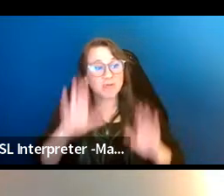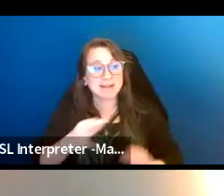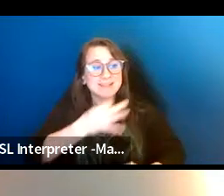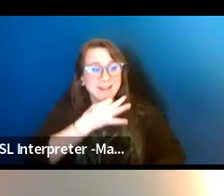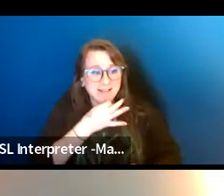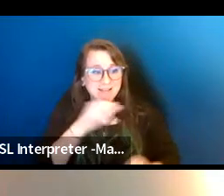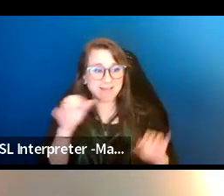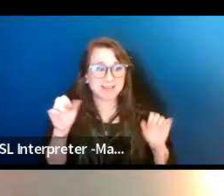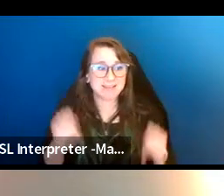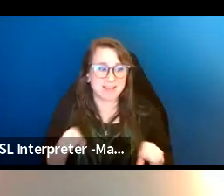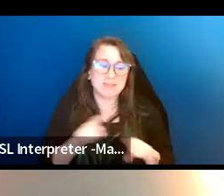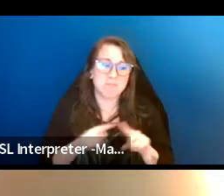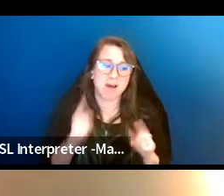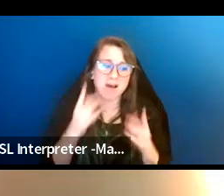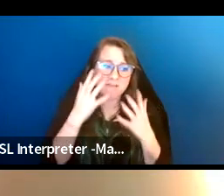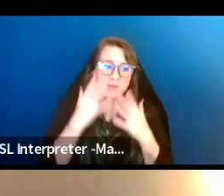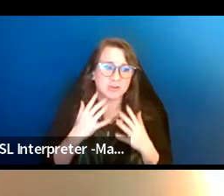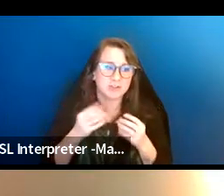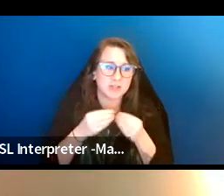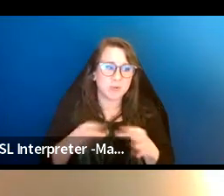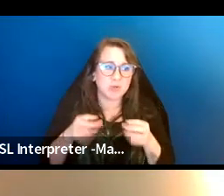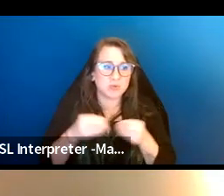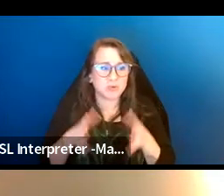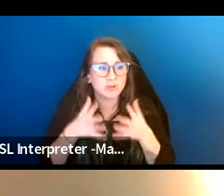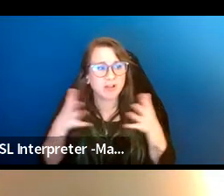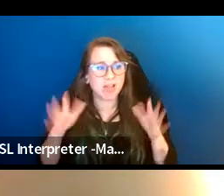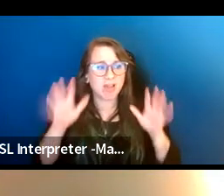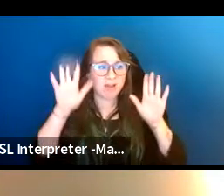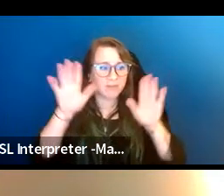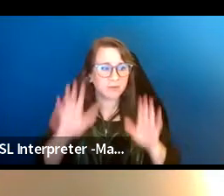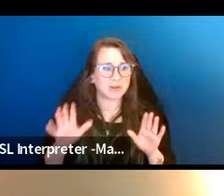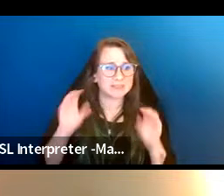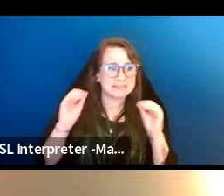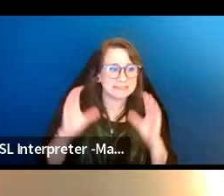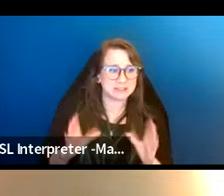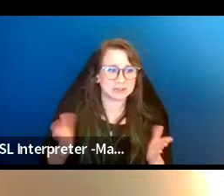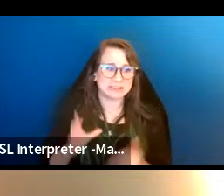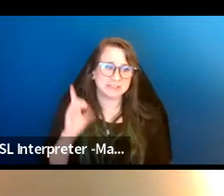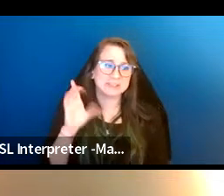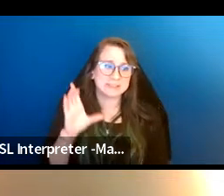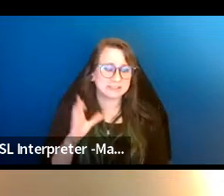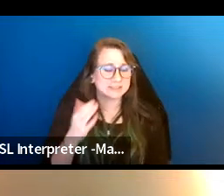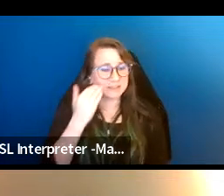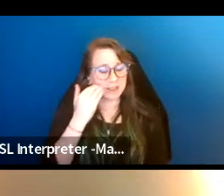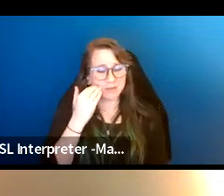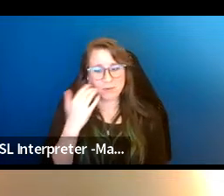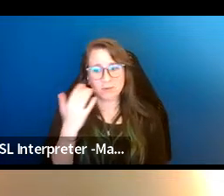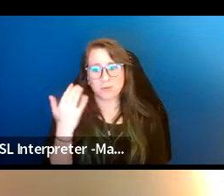unfortunately, we are losing a lot of great teachers in DC, right? I know there was a great